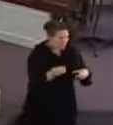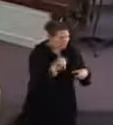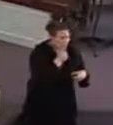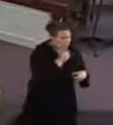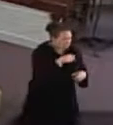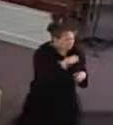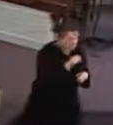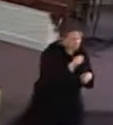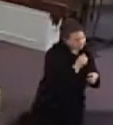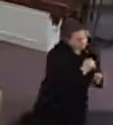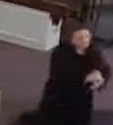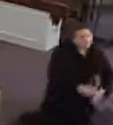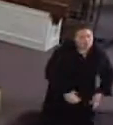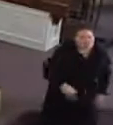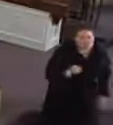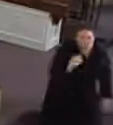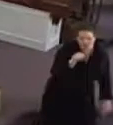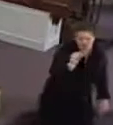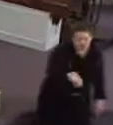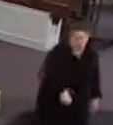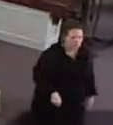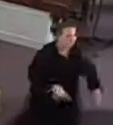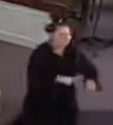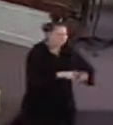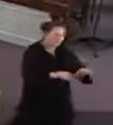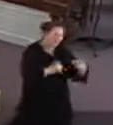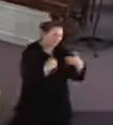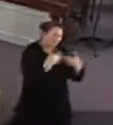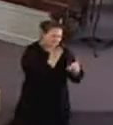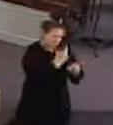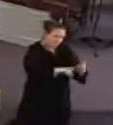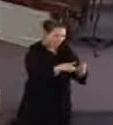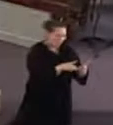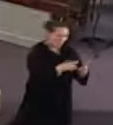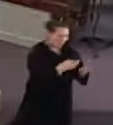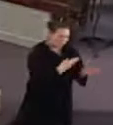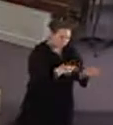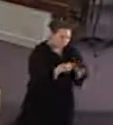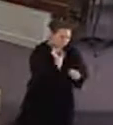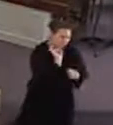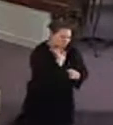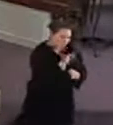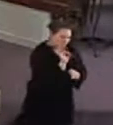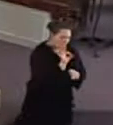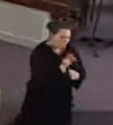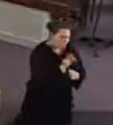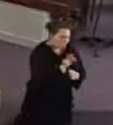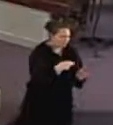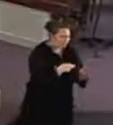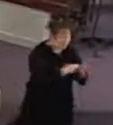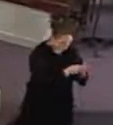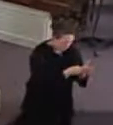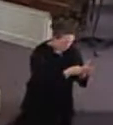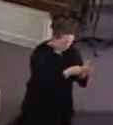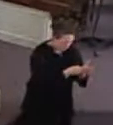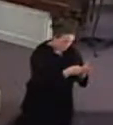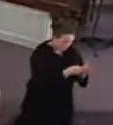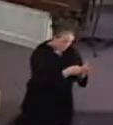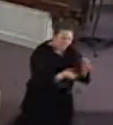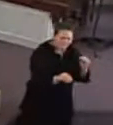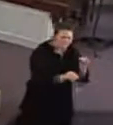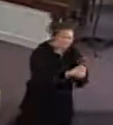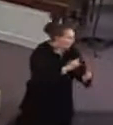have agreed pretty strongly with him. But we got somebody that's getting ready to preach some more truth than that. And